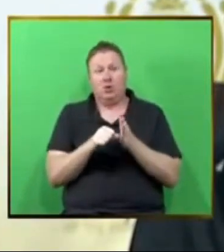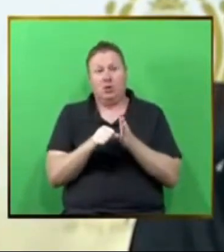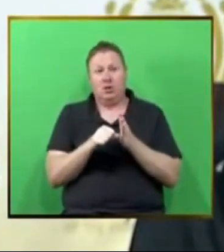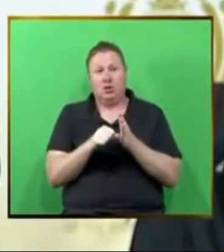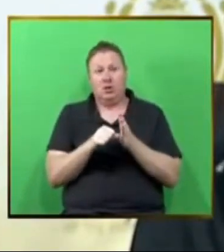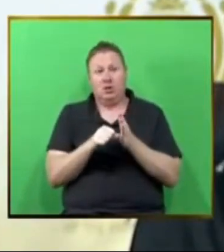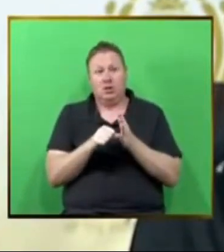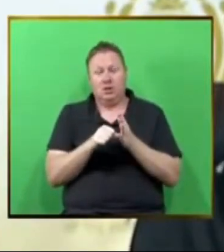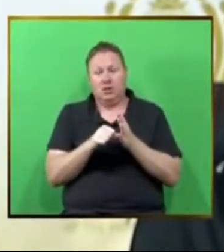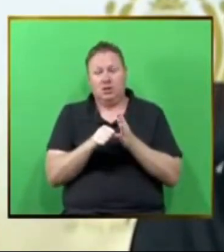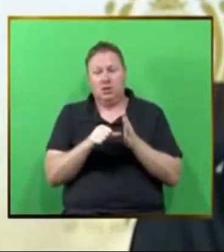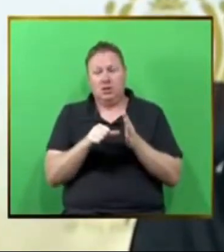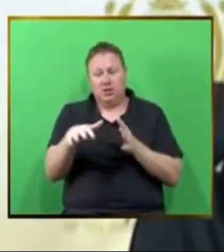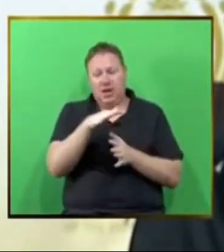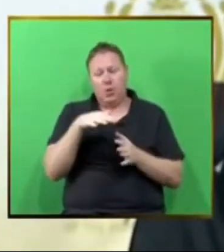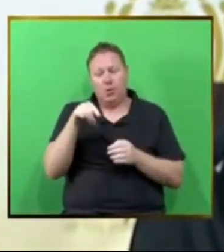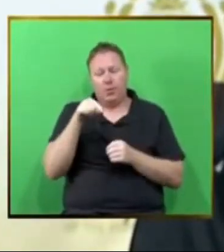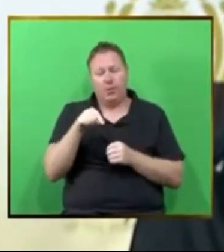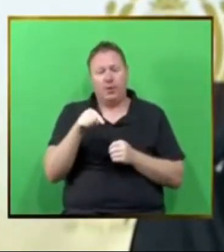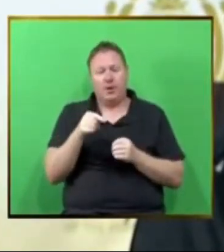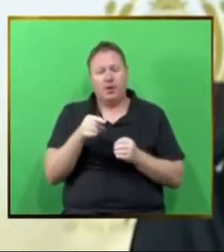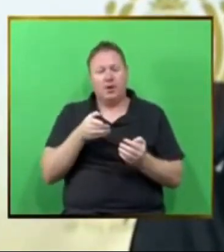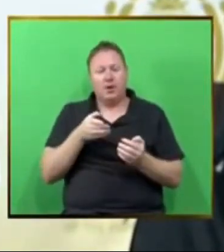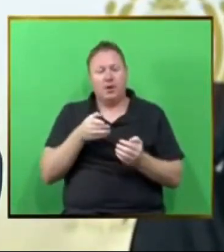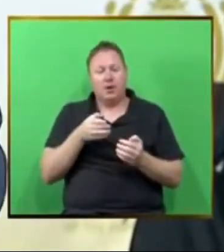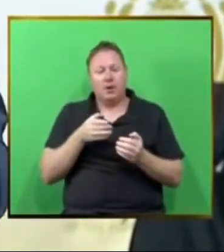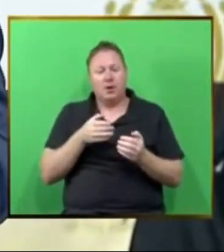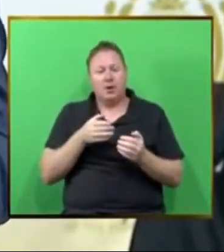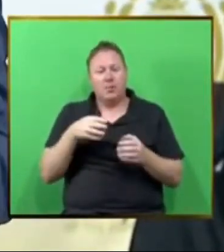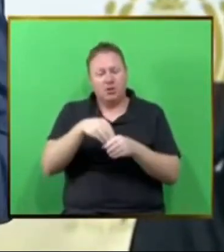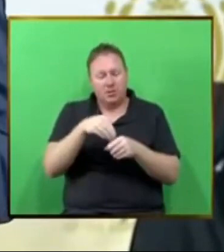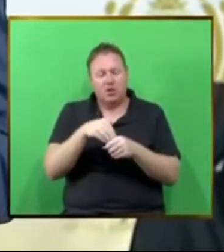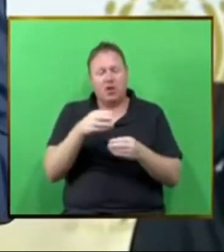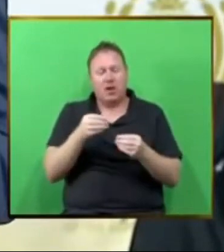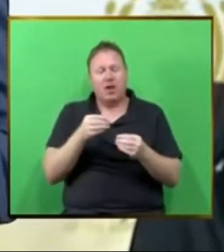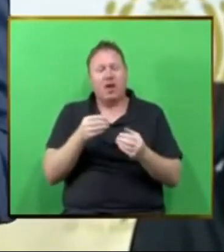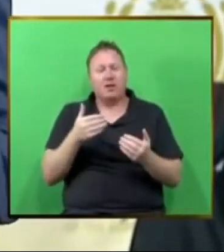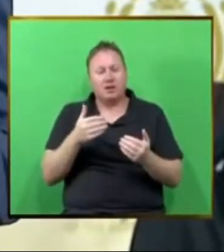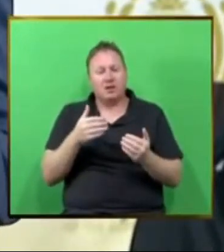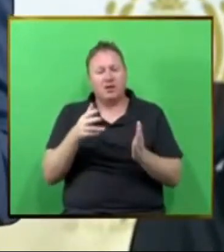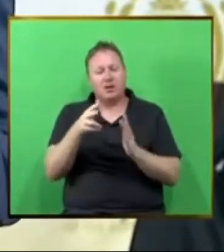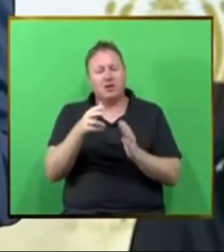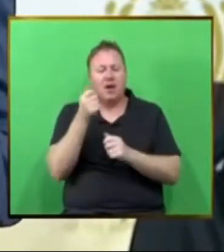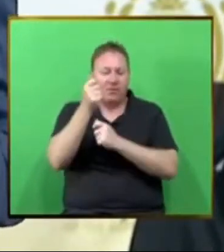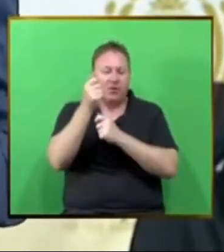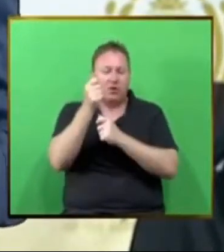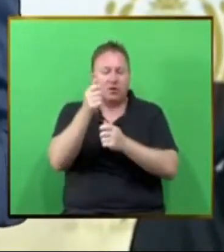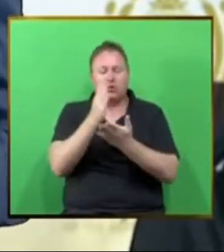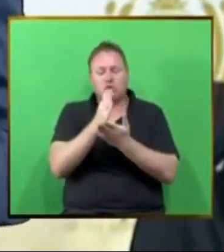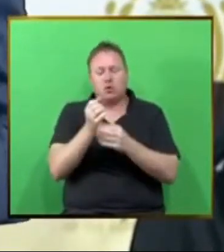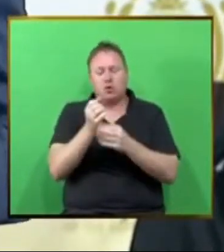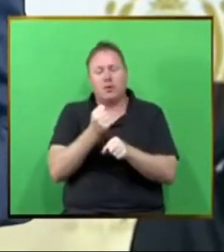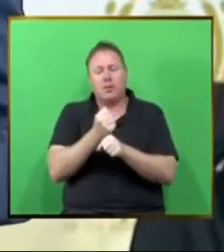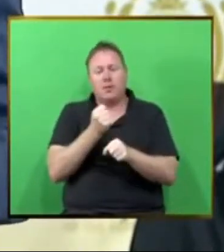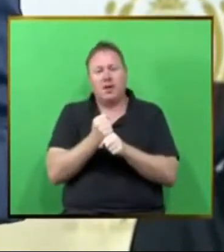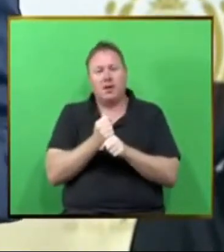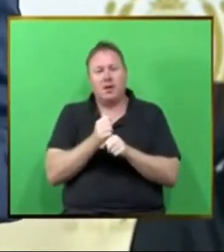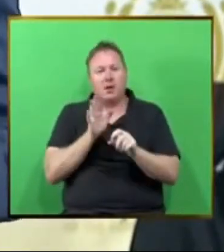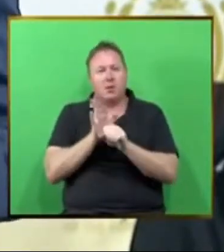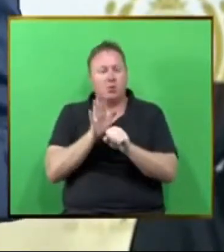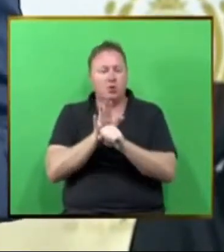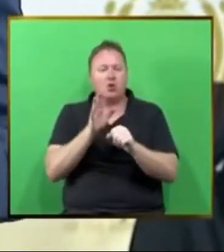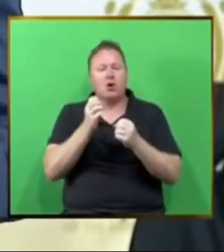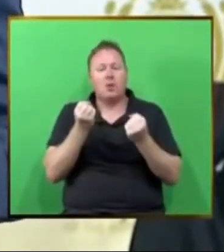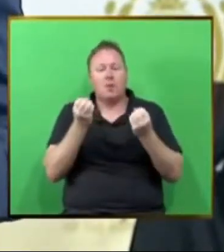Through participation and advocacy on platforms such as G20, we can push for substantive reform of